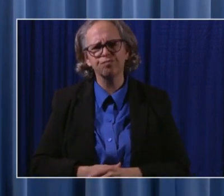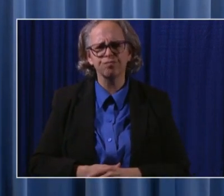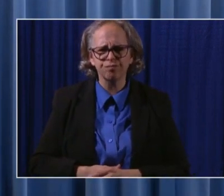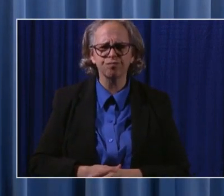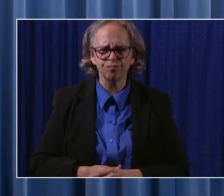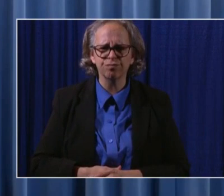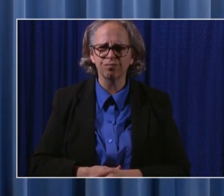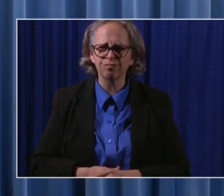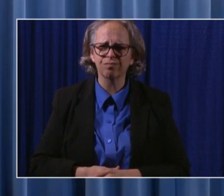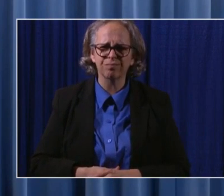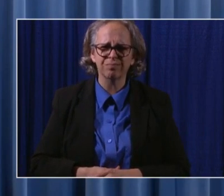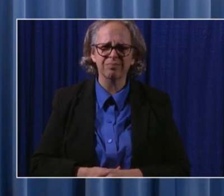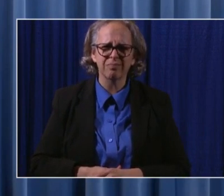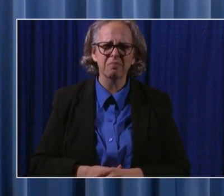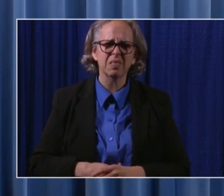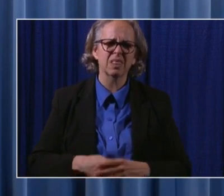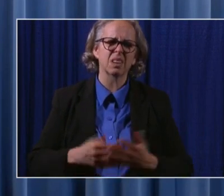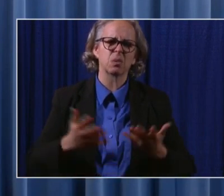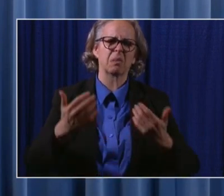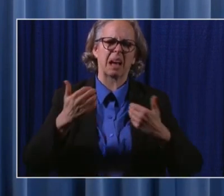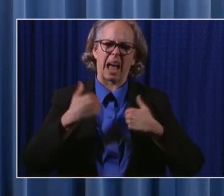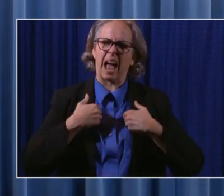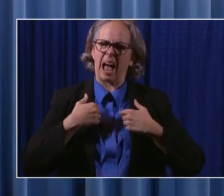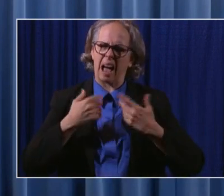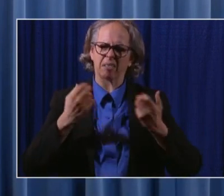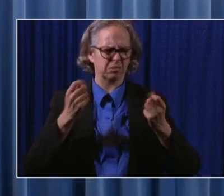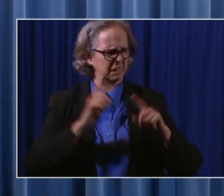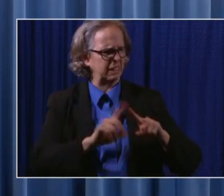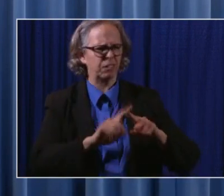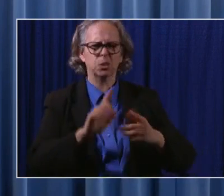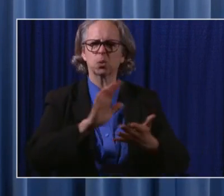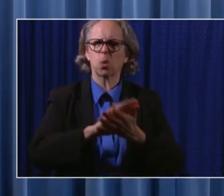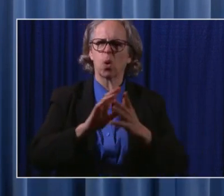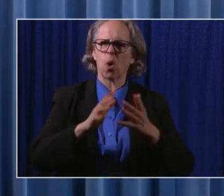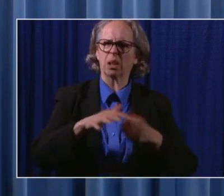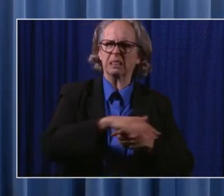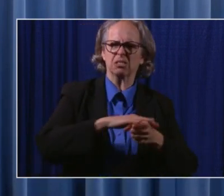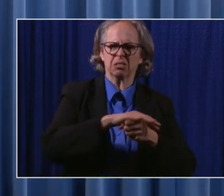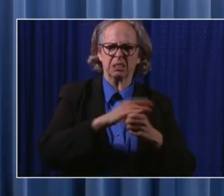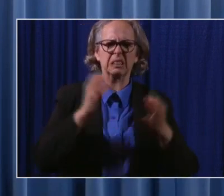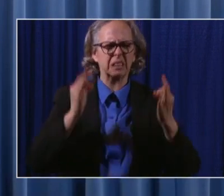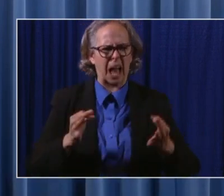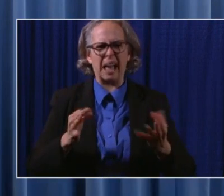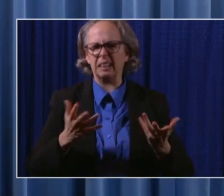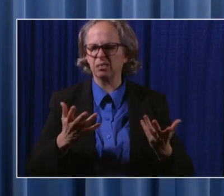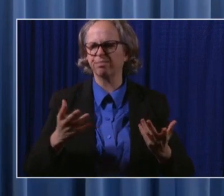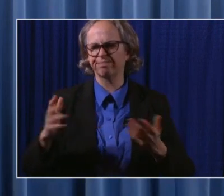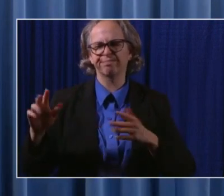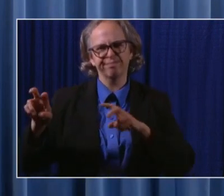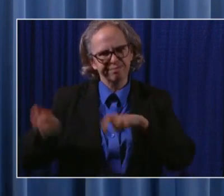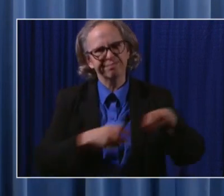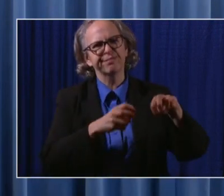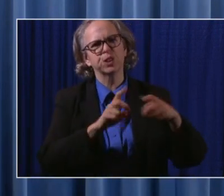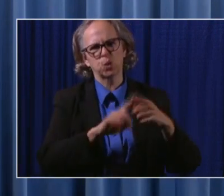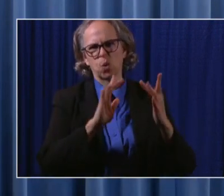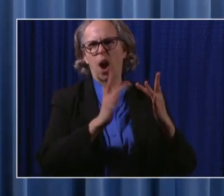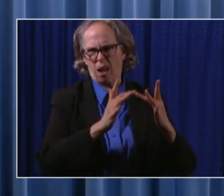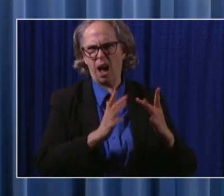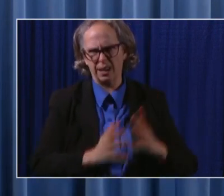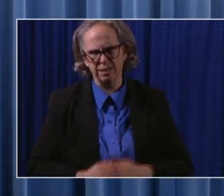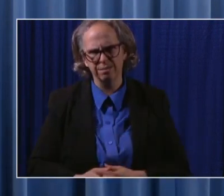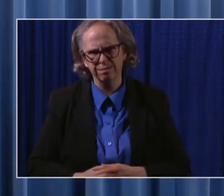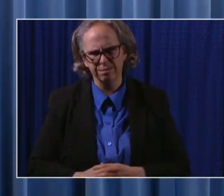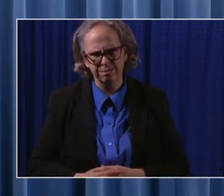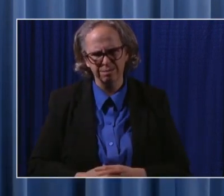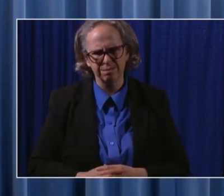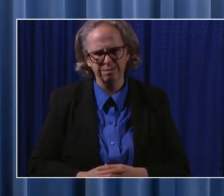Many school districts, of course, are moving to online. Part-week options. What we're seeing from our schools